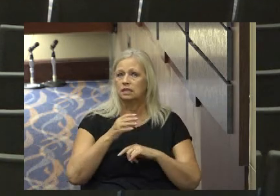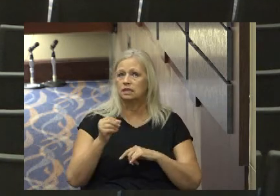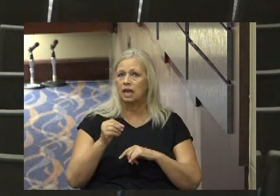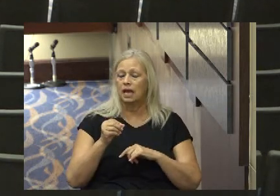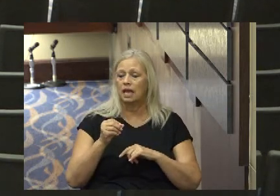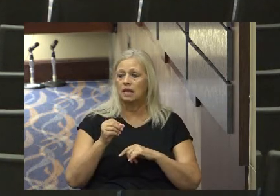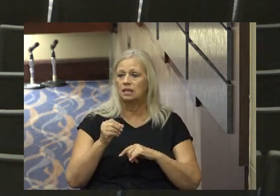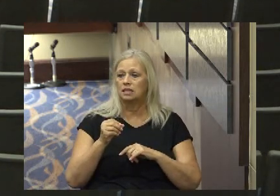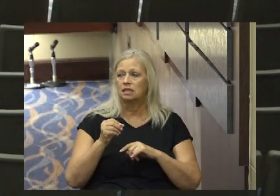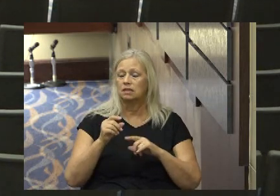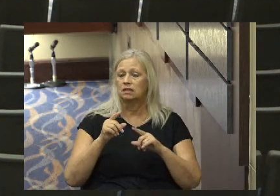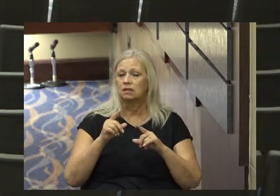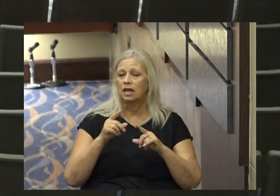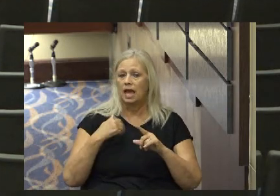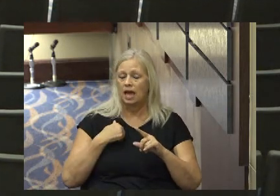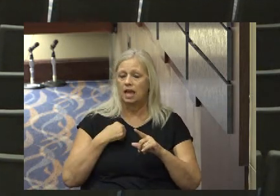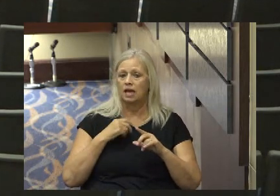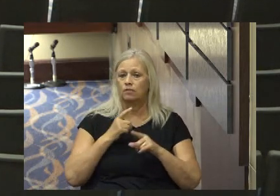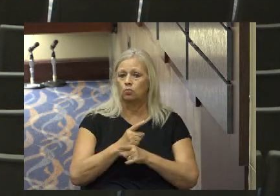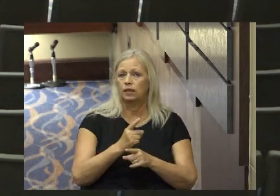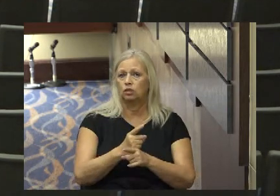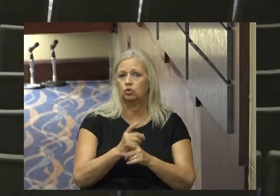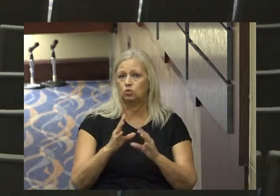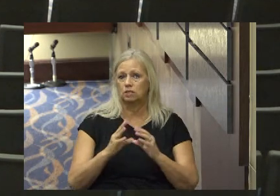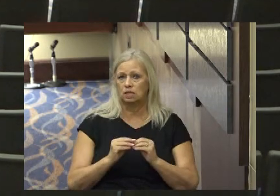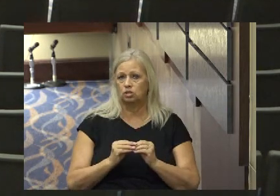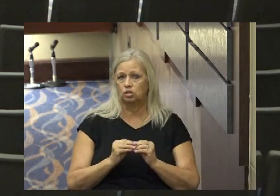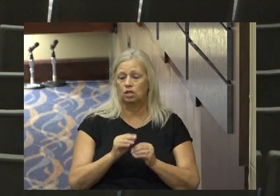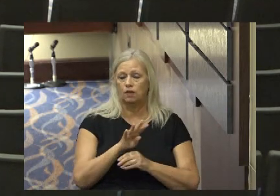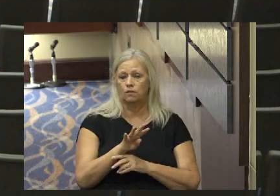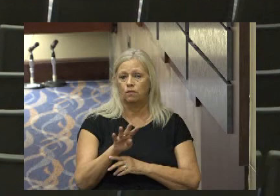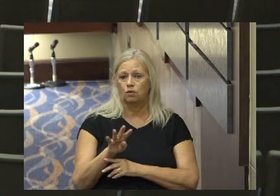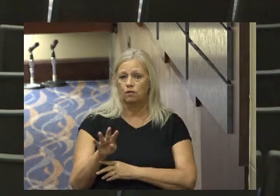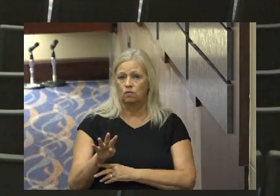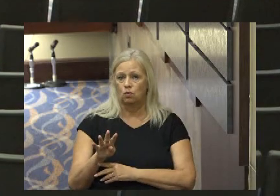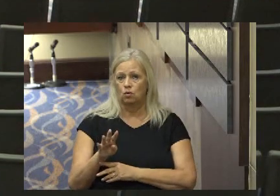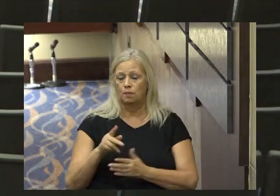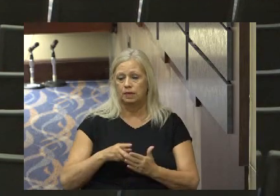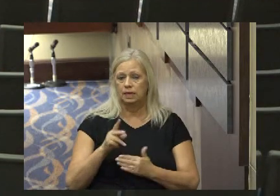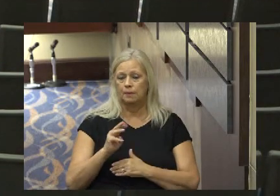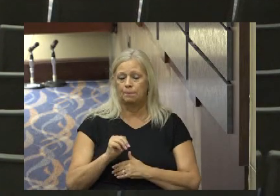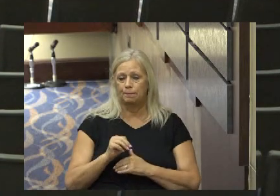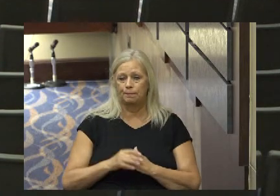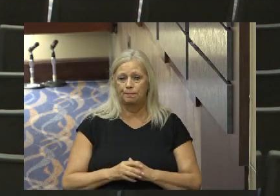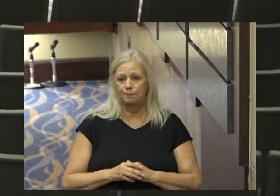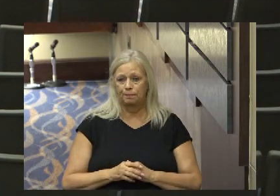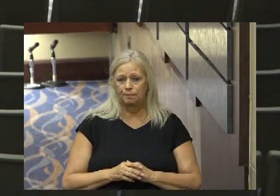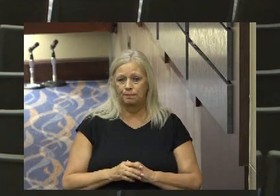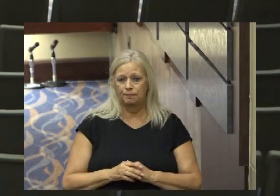reconvene regular session at 4:44 p.m.